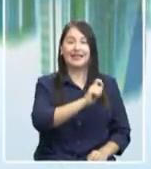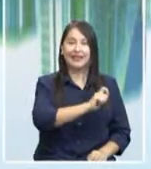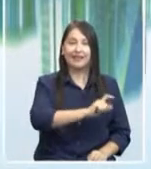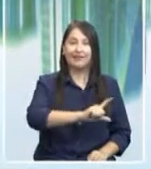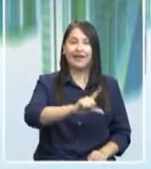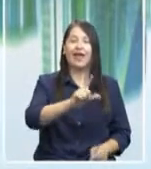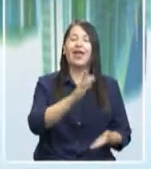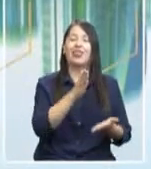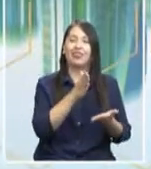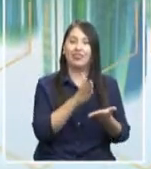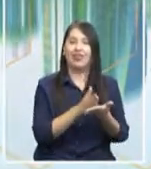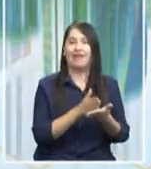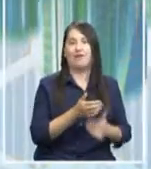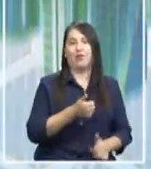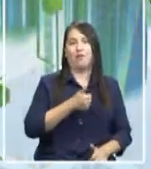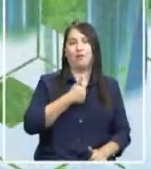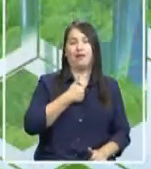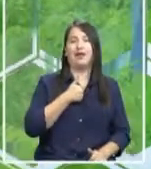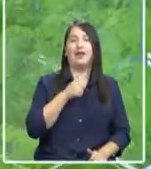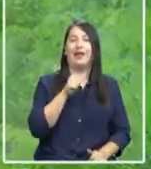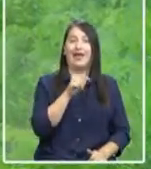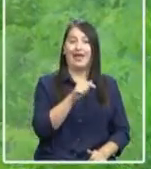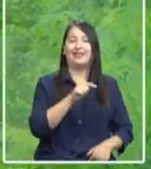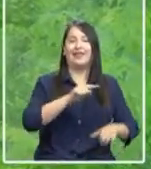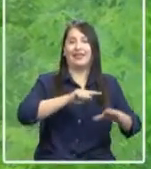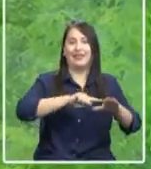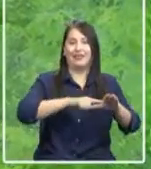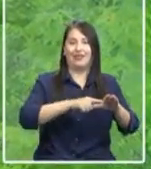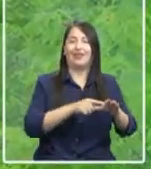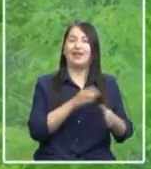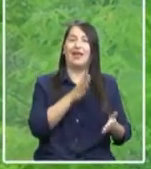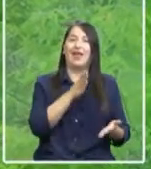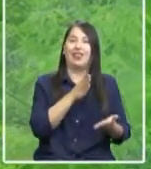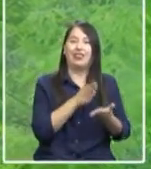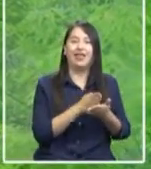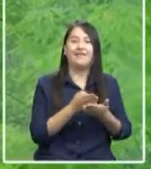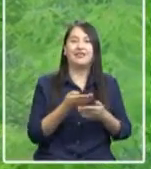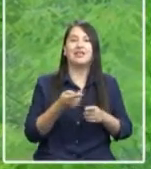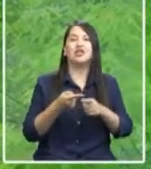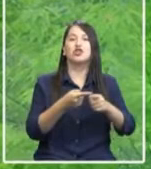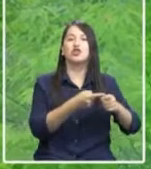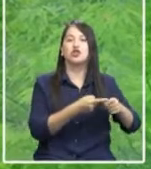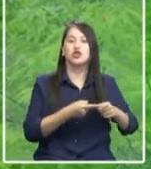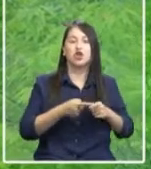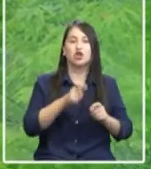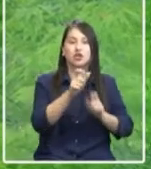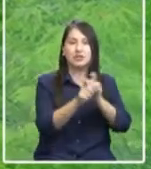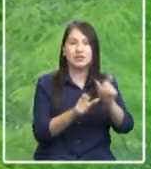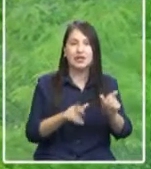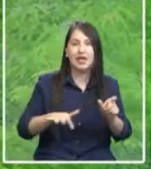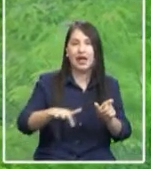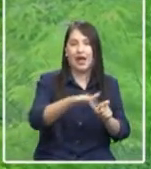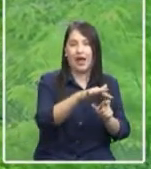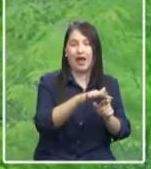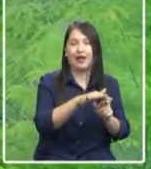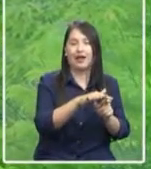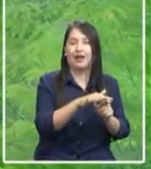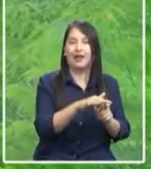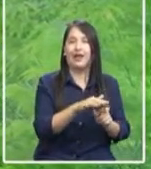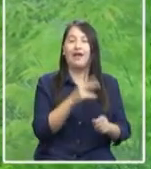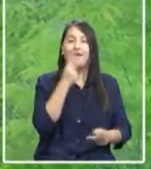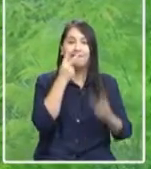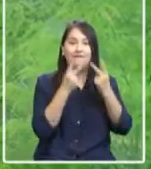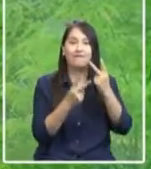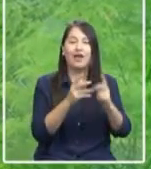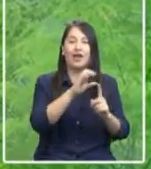humility have to be social. They must look at questions of culture, community, and responsibility. And